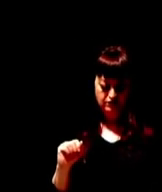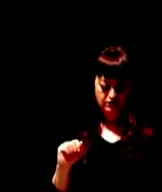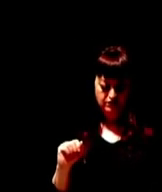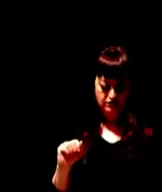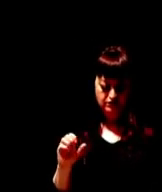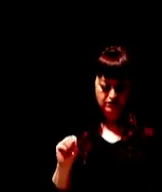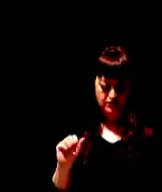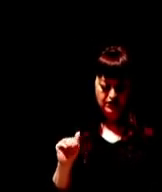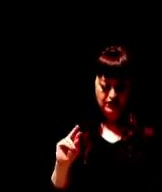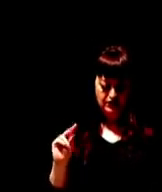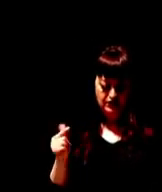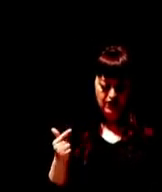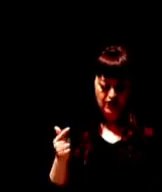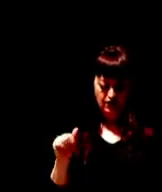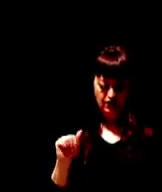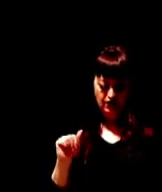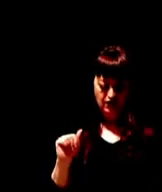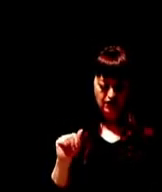Sung Lian.